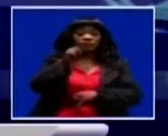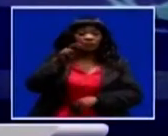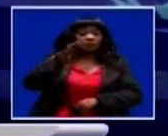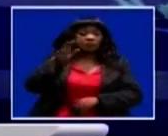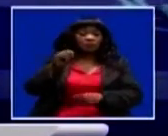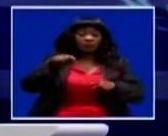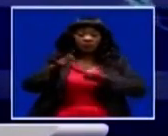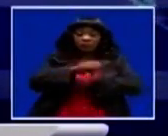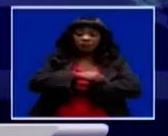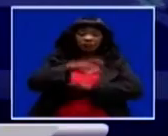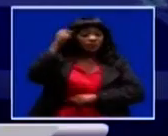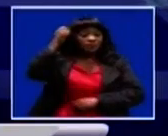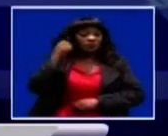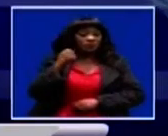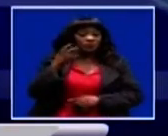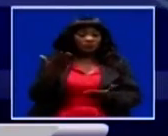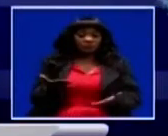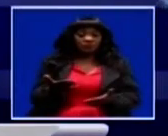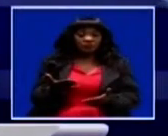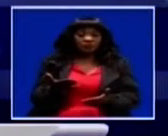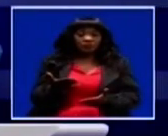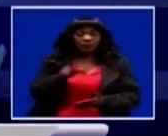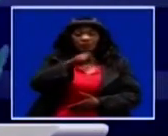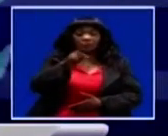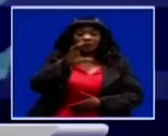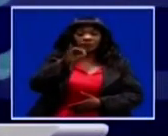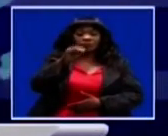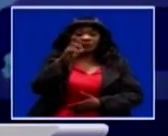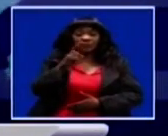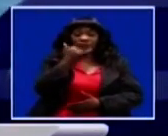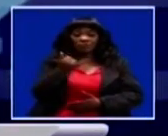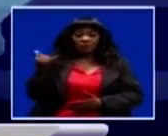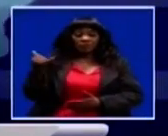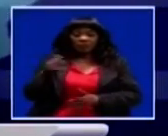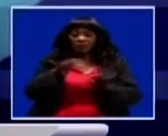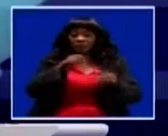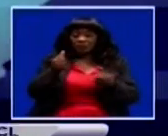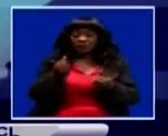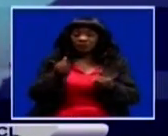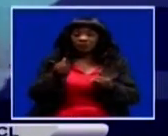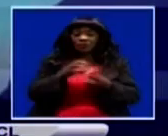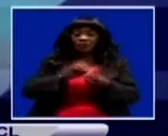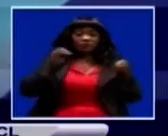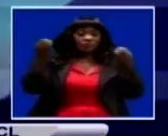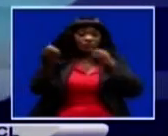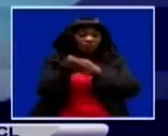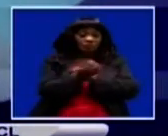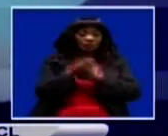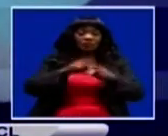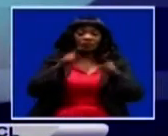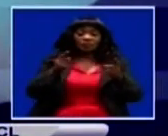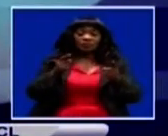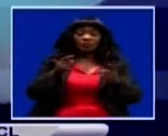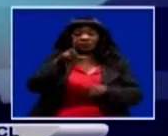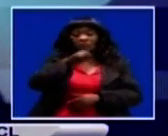ZNBC News today, Mr. Tembo says the views of ZCID will not represent the Opposition Alliance because they will not be part of